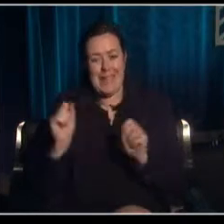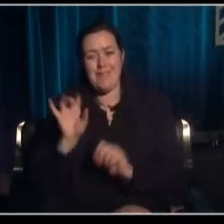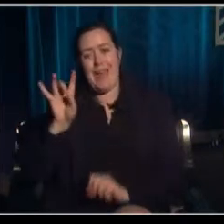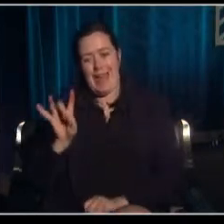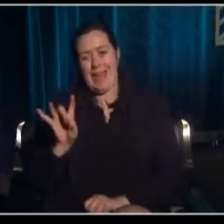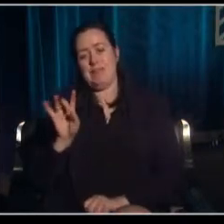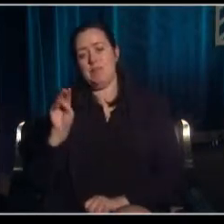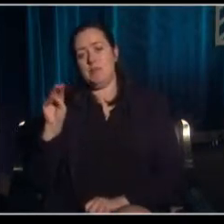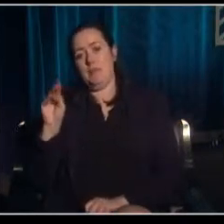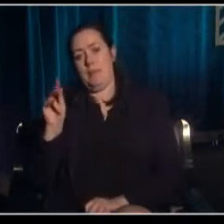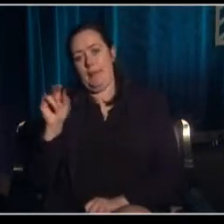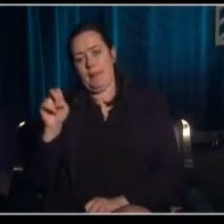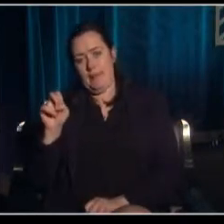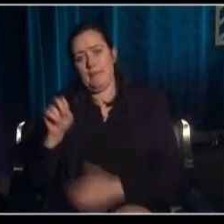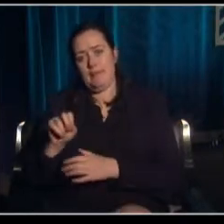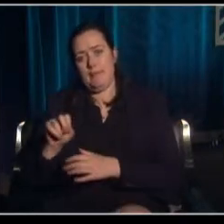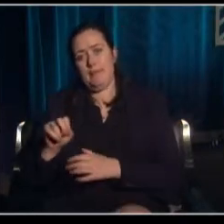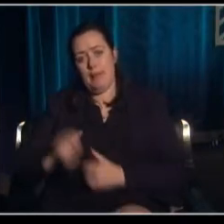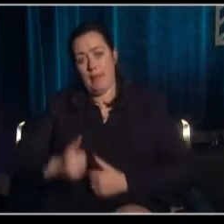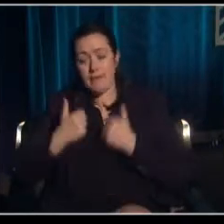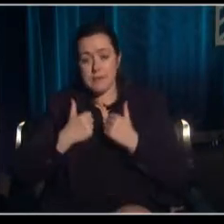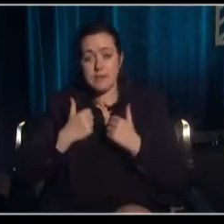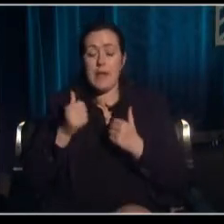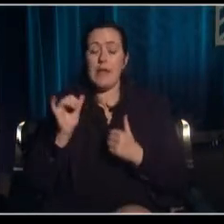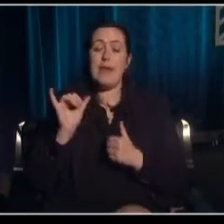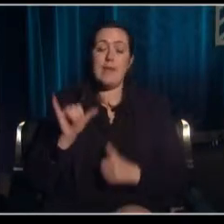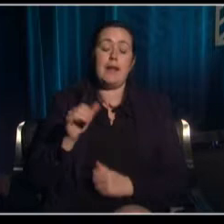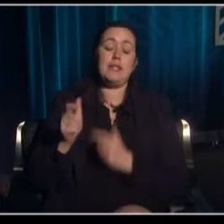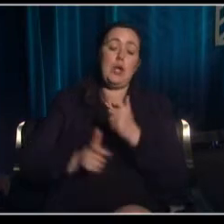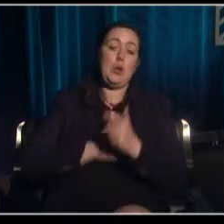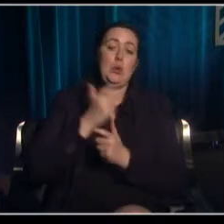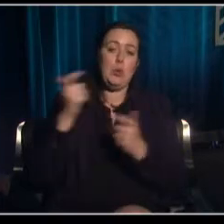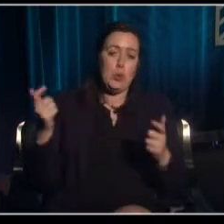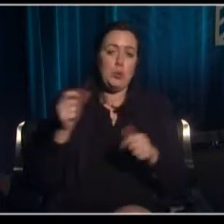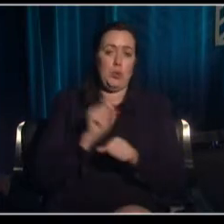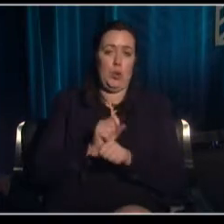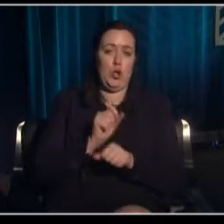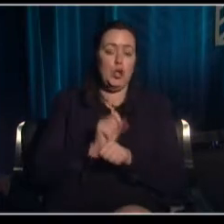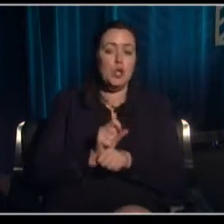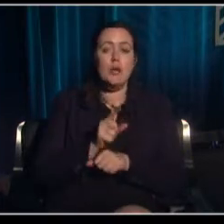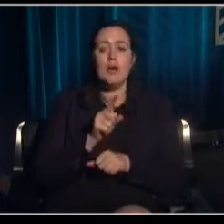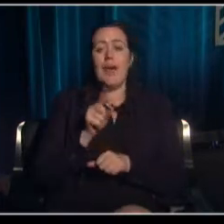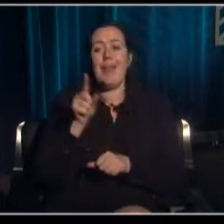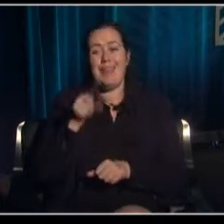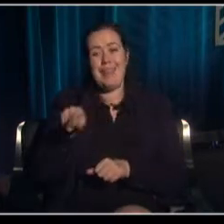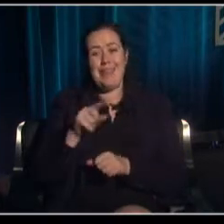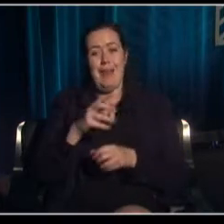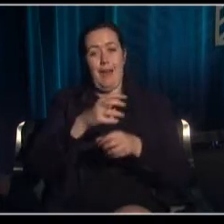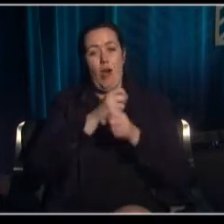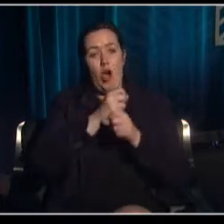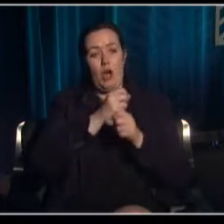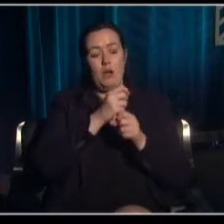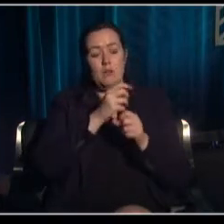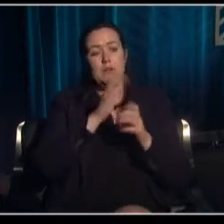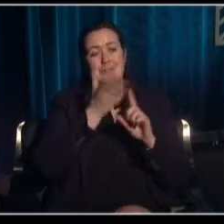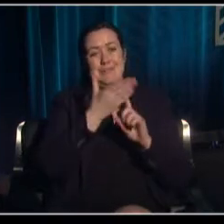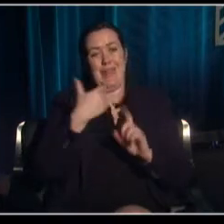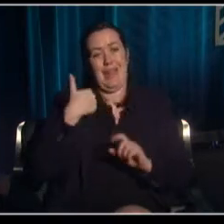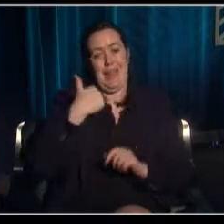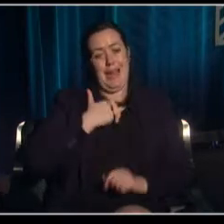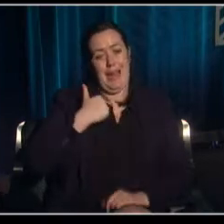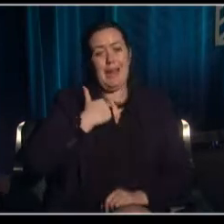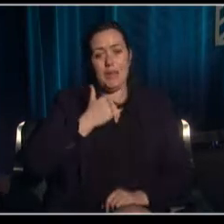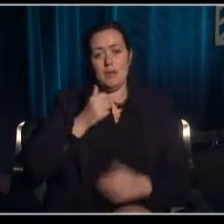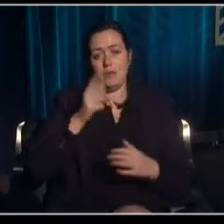lives. That's a huge, huge effort. They got the Canadian government, led by Prime Minister Justin Trudeau, to agree